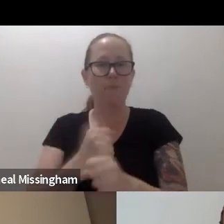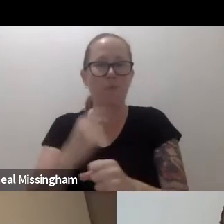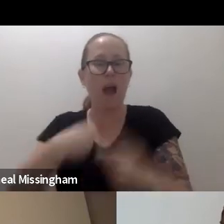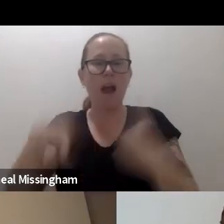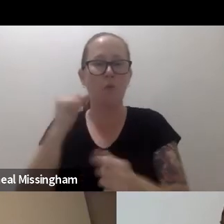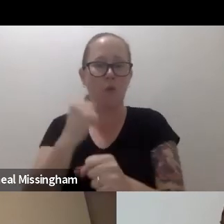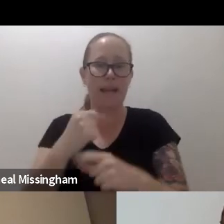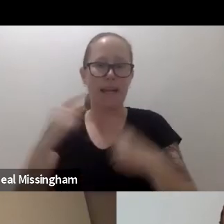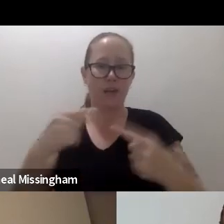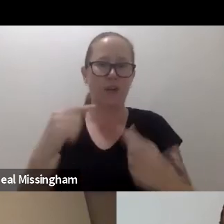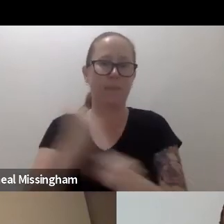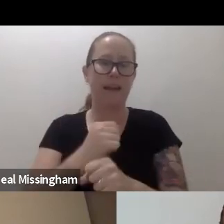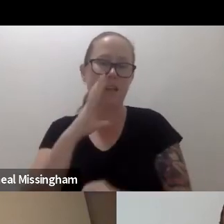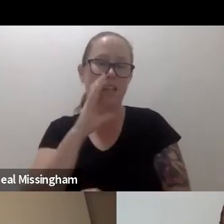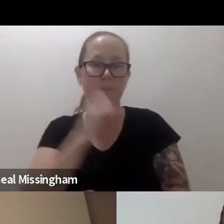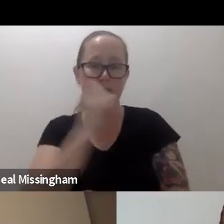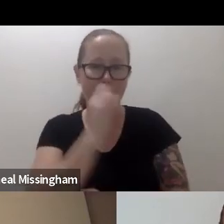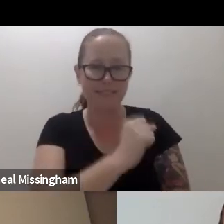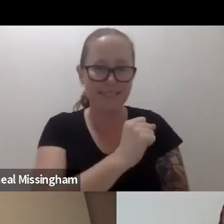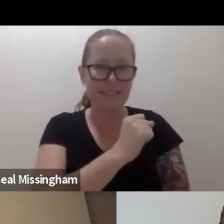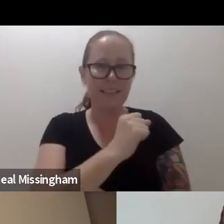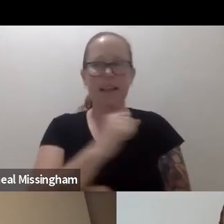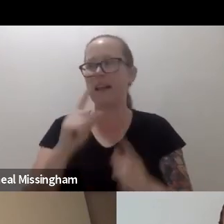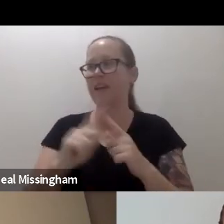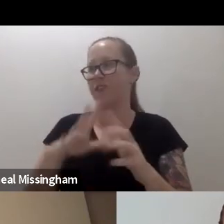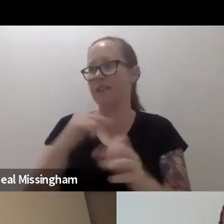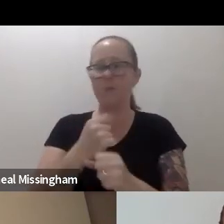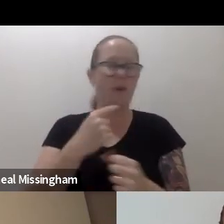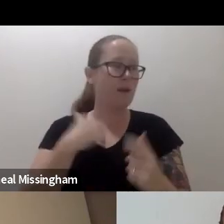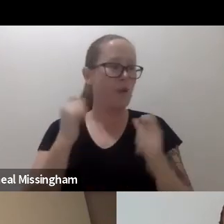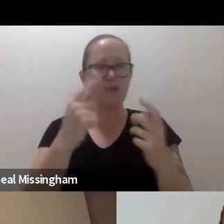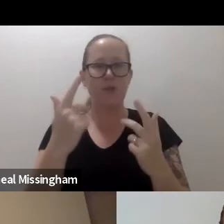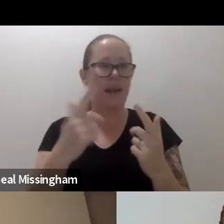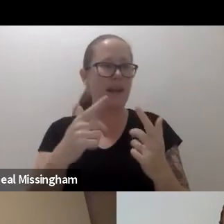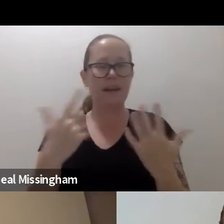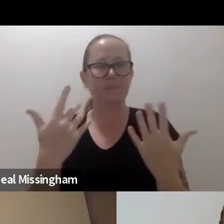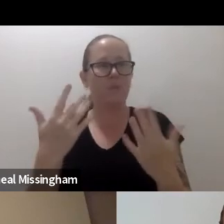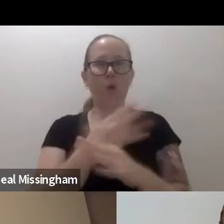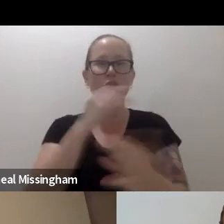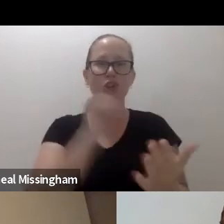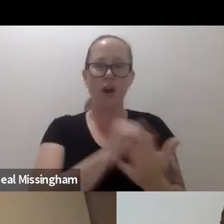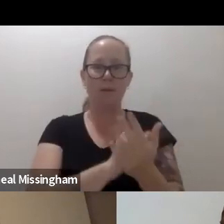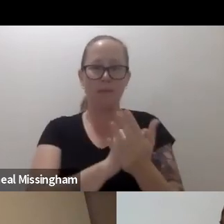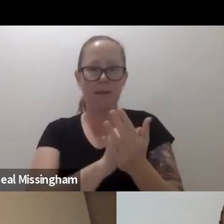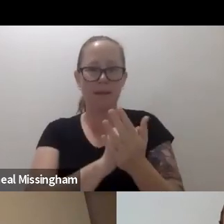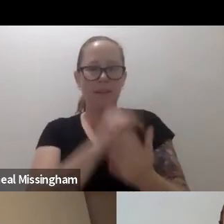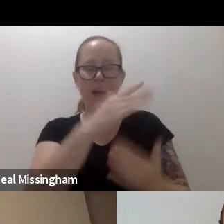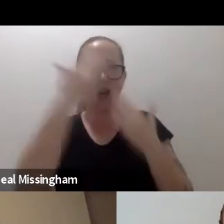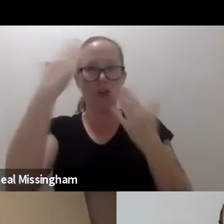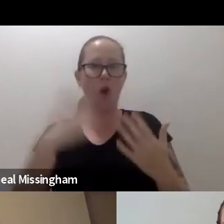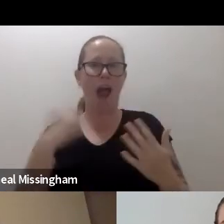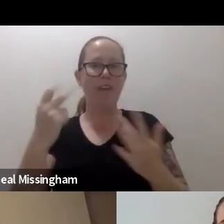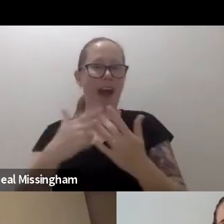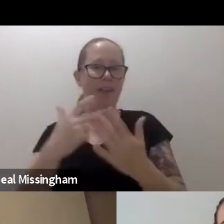know, we can't always continue making assumptions. Now, for example, I went to a workshop.